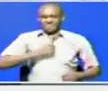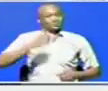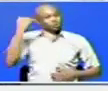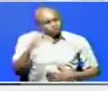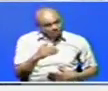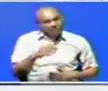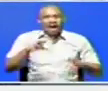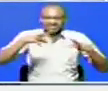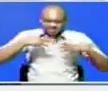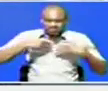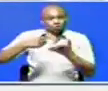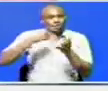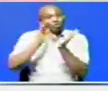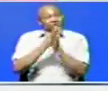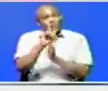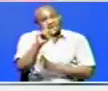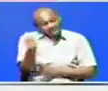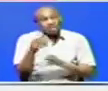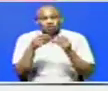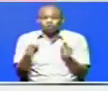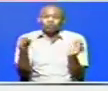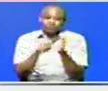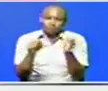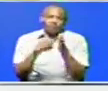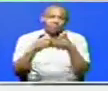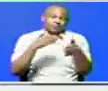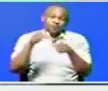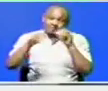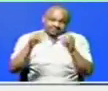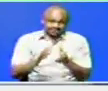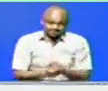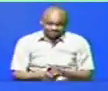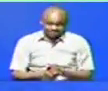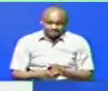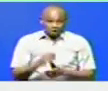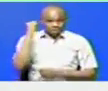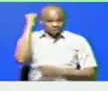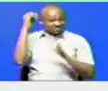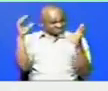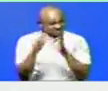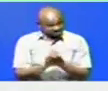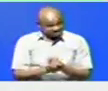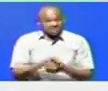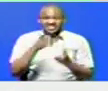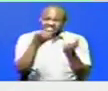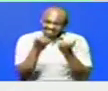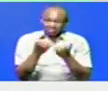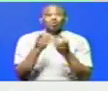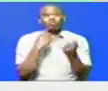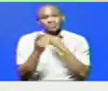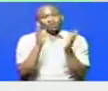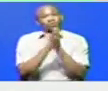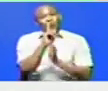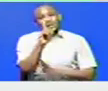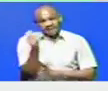and embrace dialogue in resolving contentious issues ahead of the poll. The politicians need to speak to each